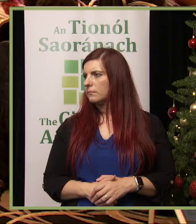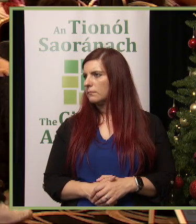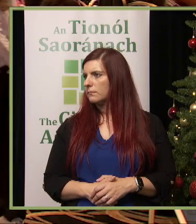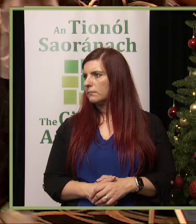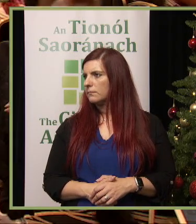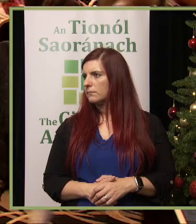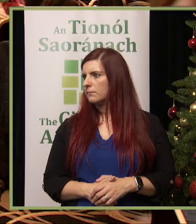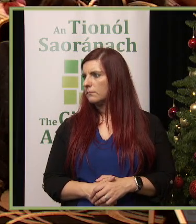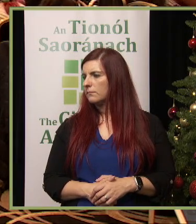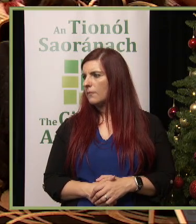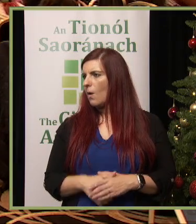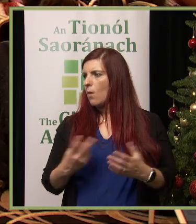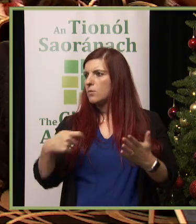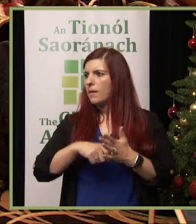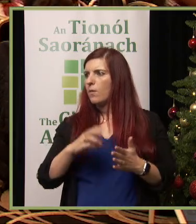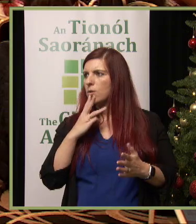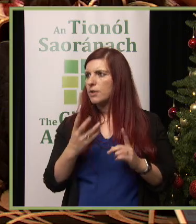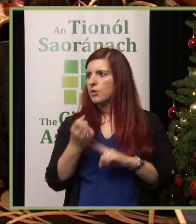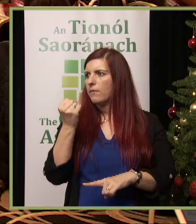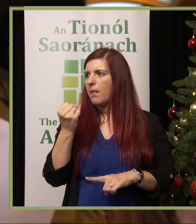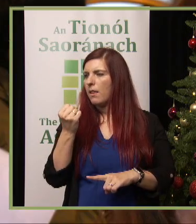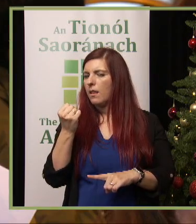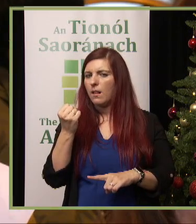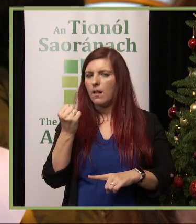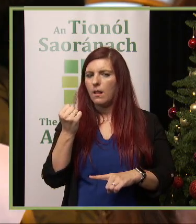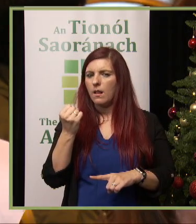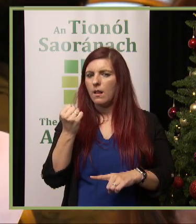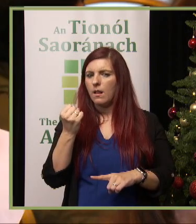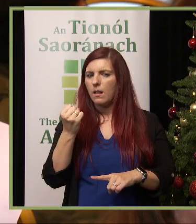word achievable in addition to ambitious.